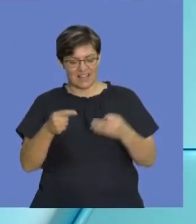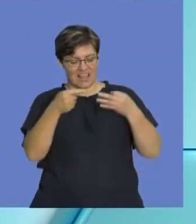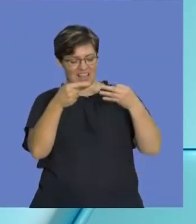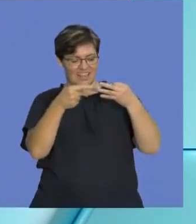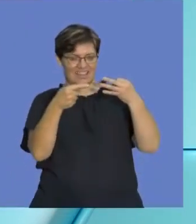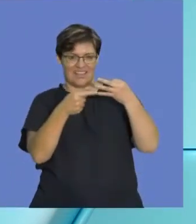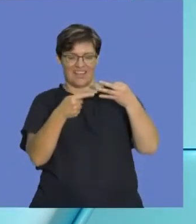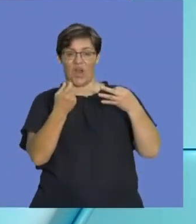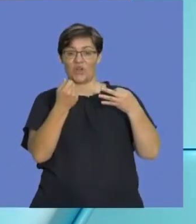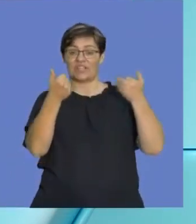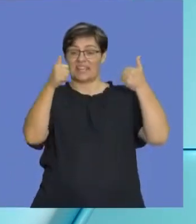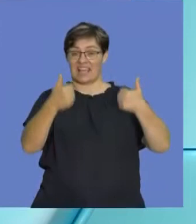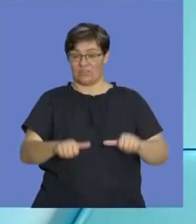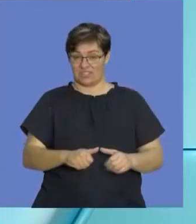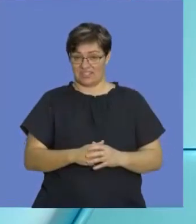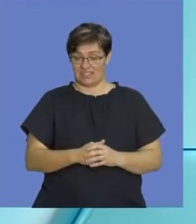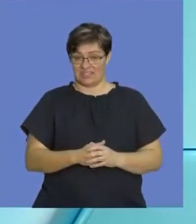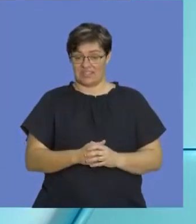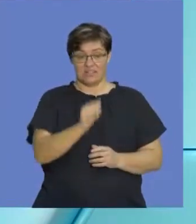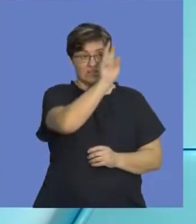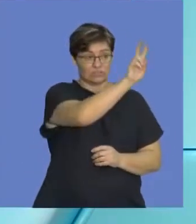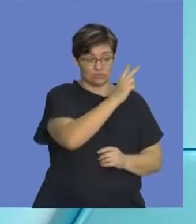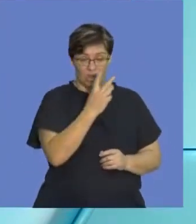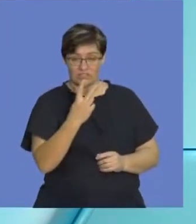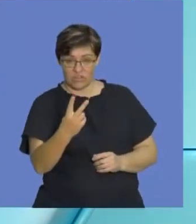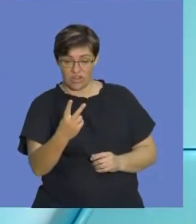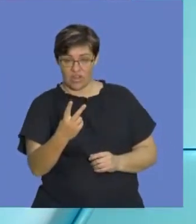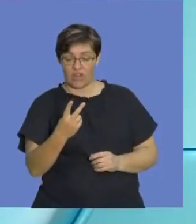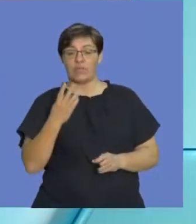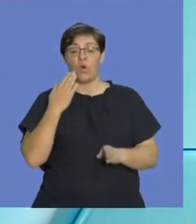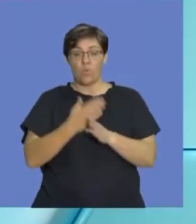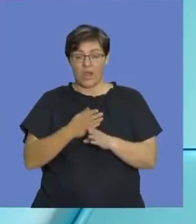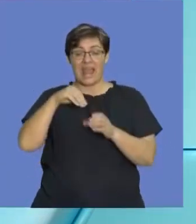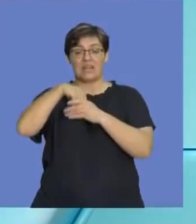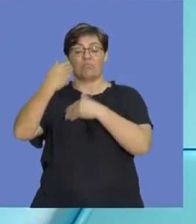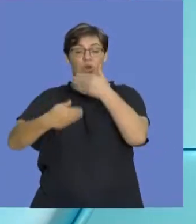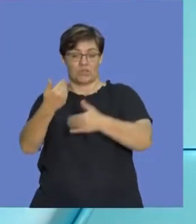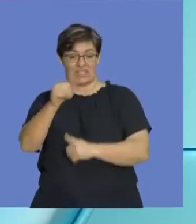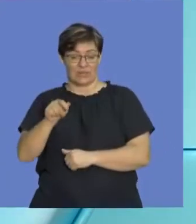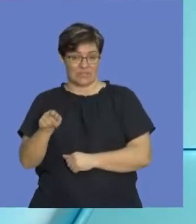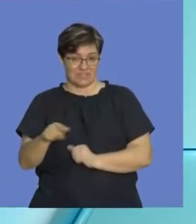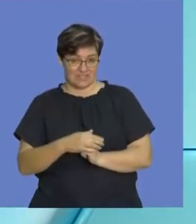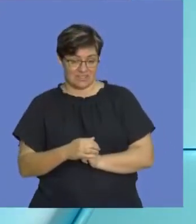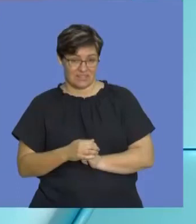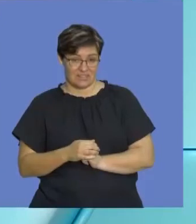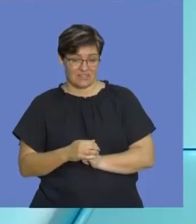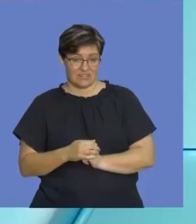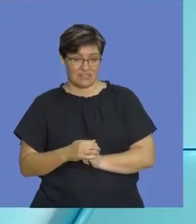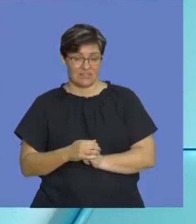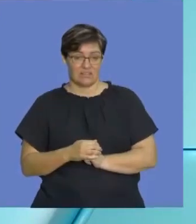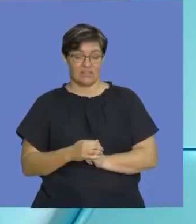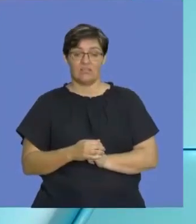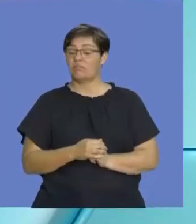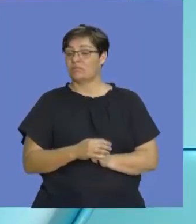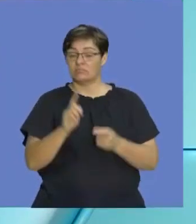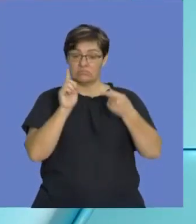that 3 cost accounts must be transferred to my work in process. Which are